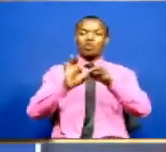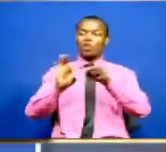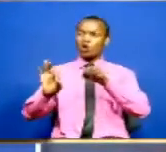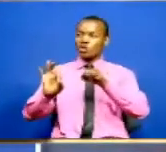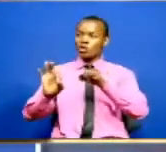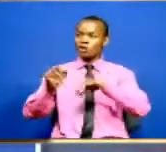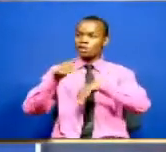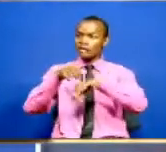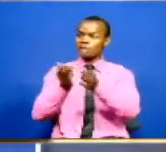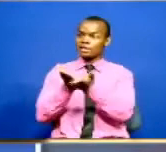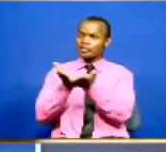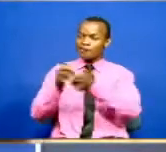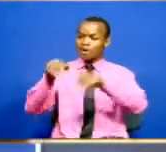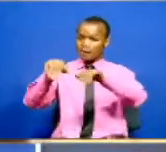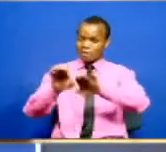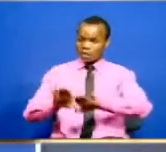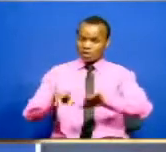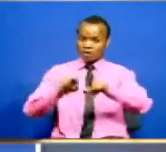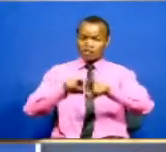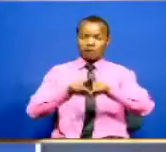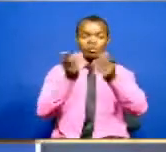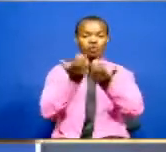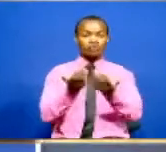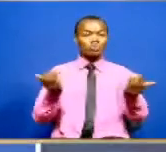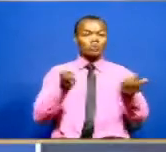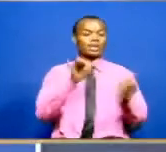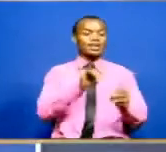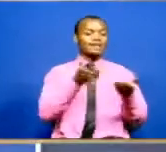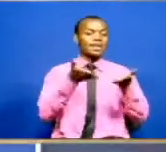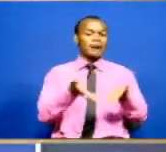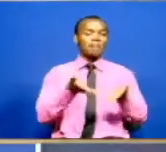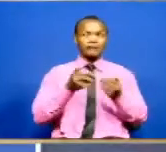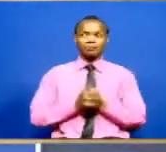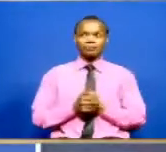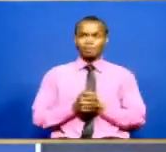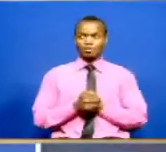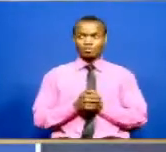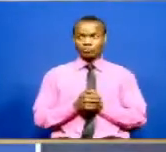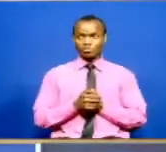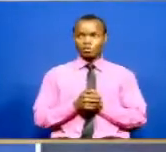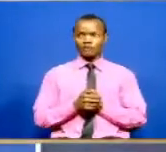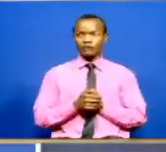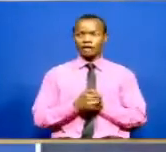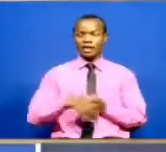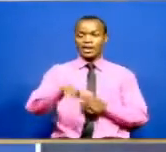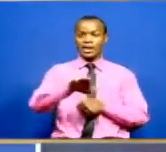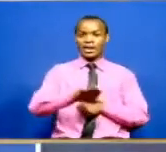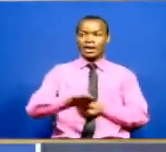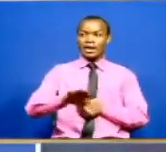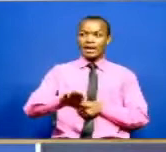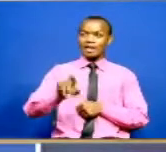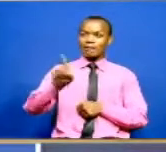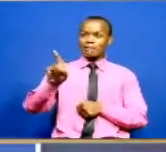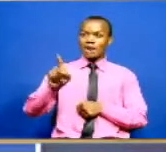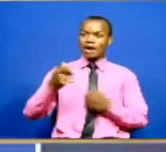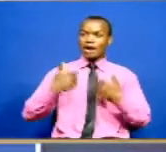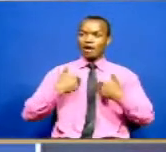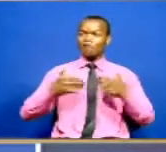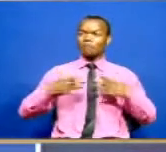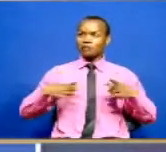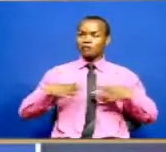ya mazishi, watoto wanaendelea kuzunika, wanaendelea kosa masomo. Kwa hii area, kuna watu wengi tumesika hapa, hata